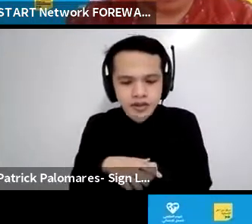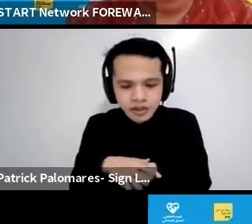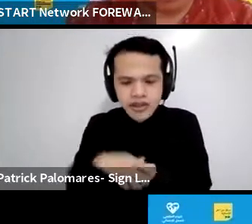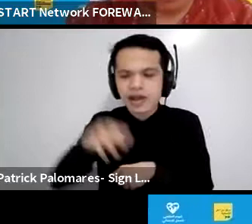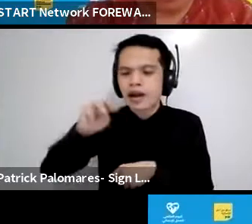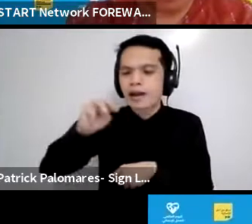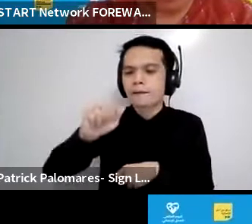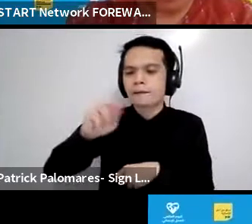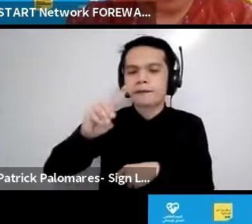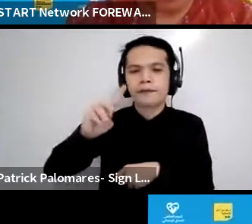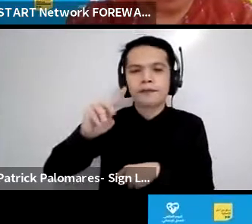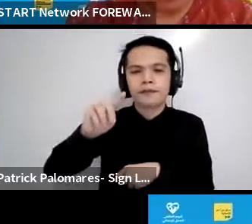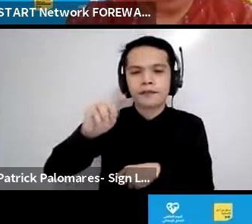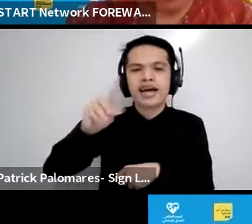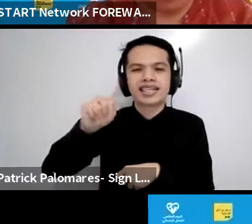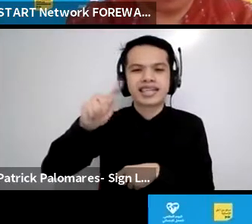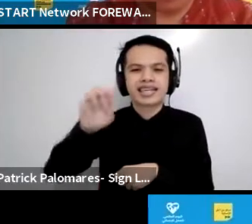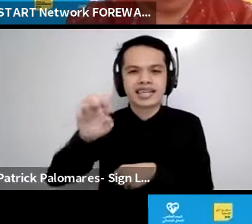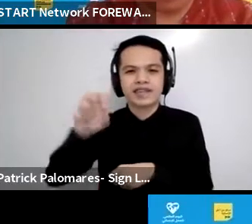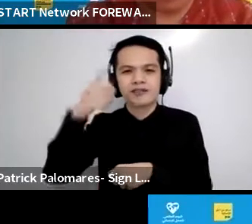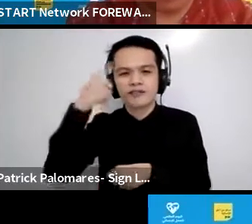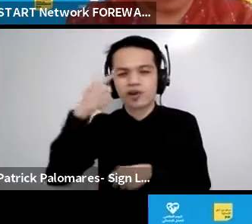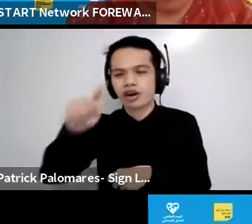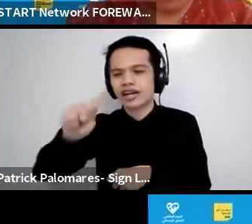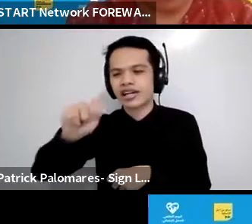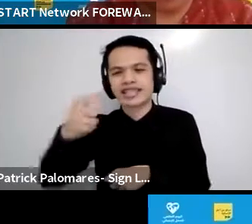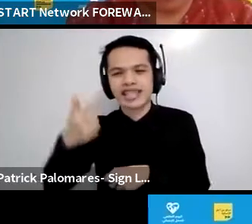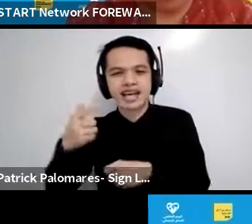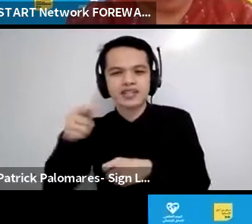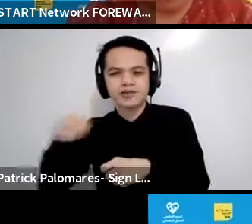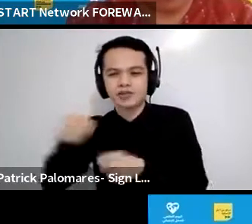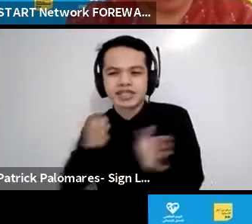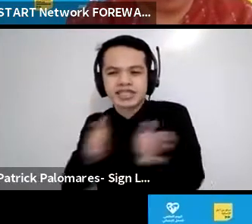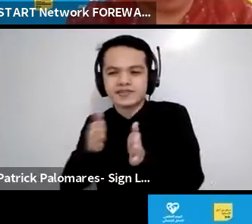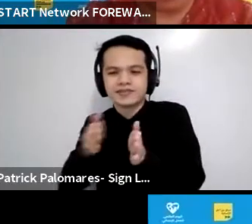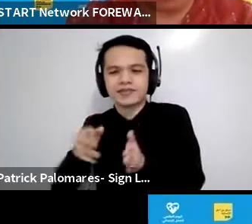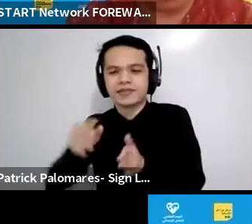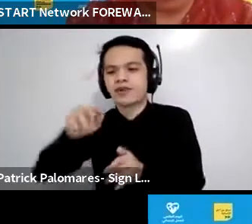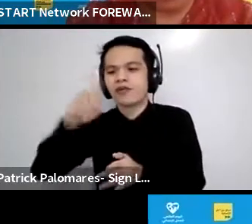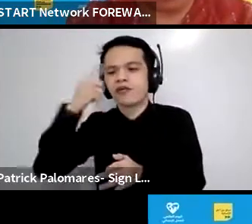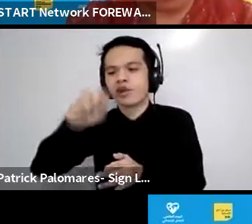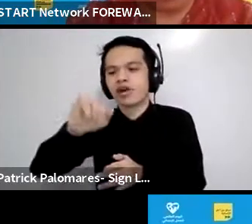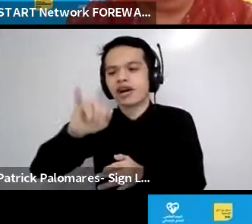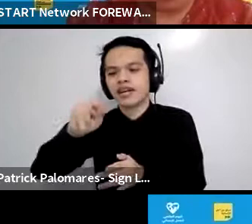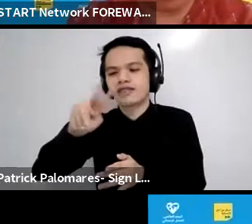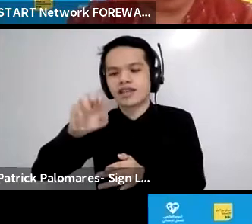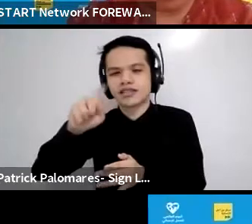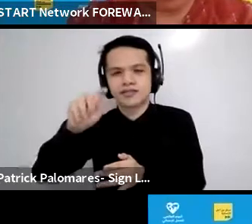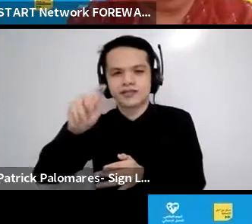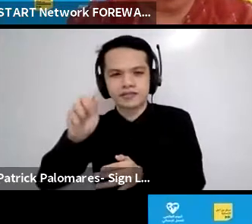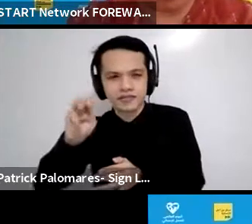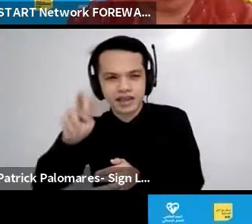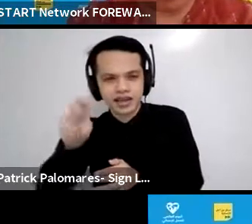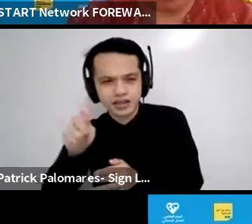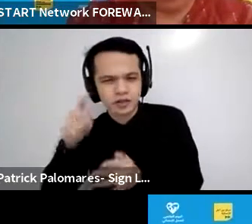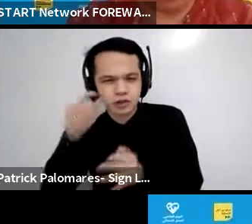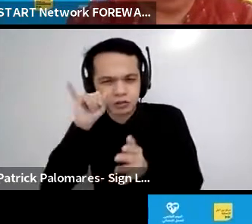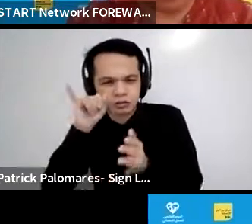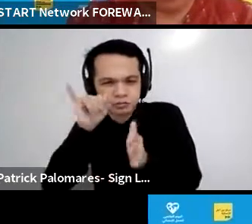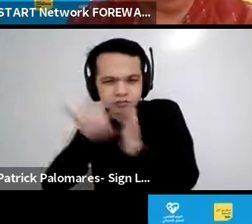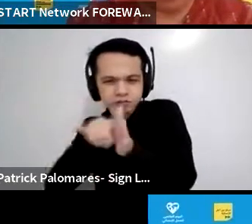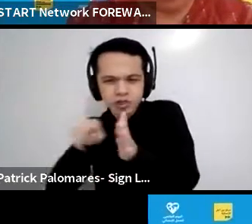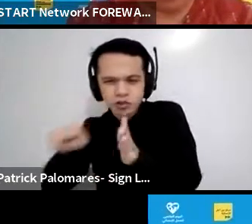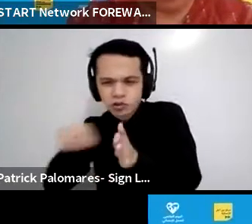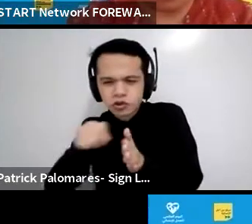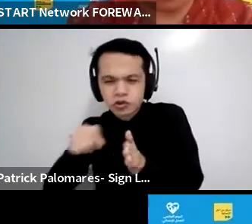mandated to climate tag their annual investment plans. So it entails also identifying, looking at their annual